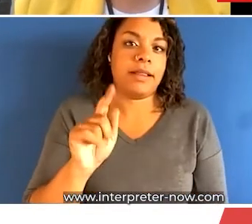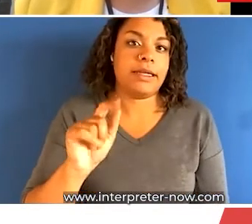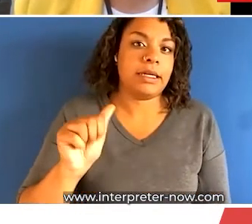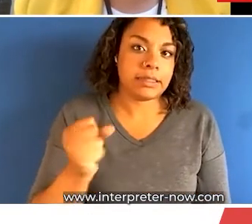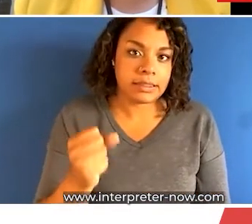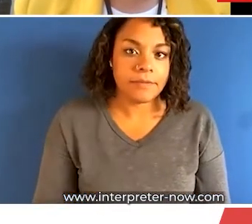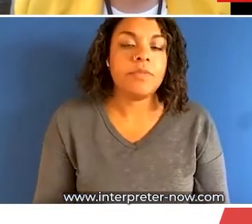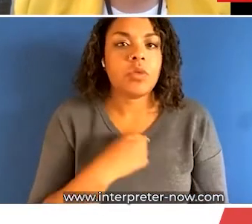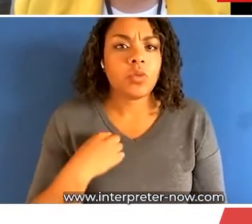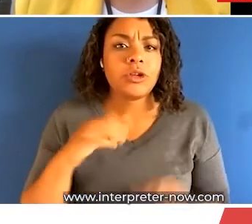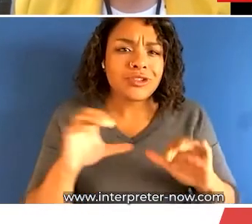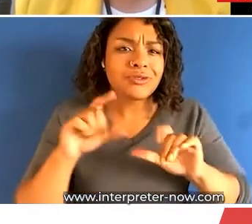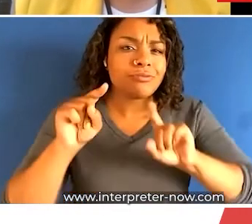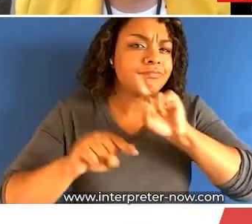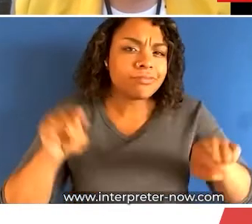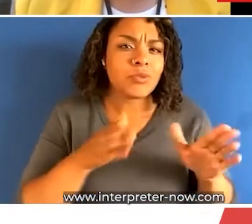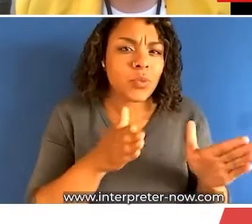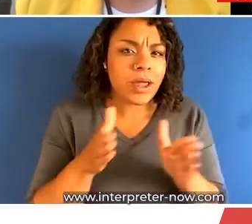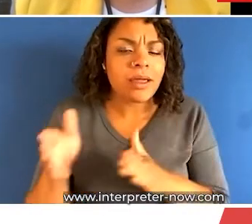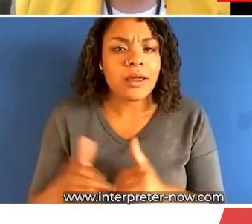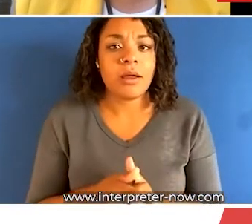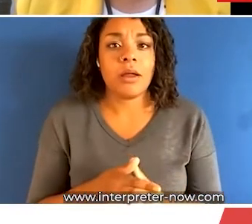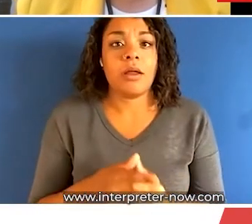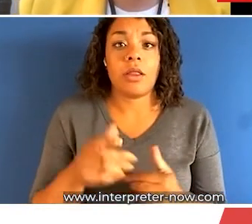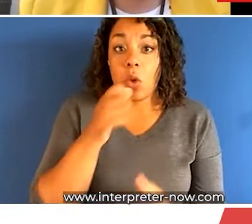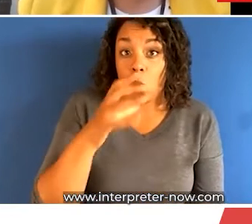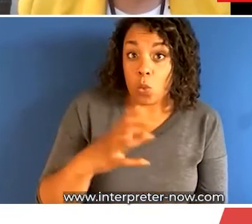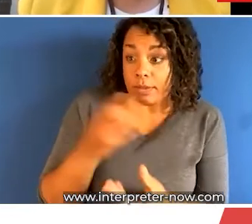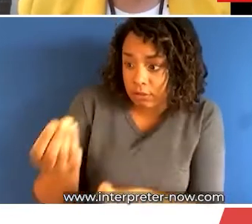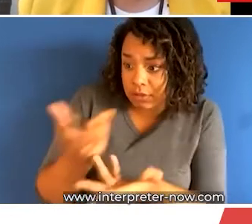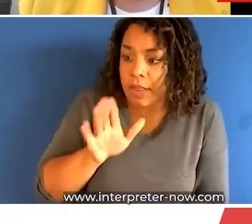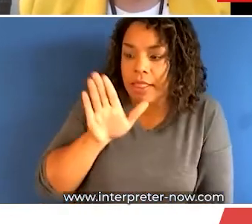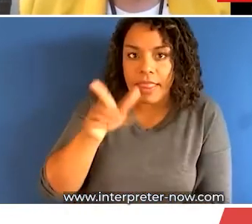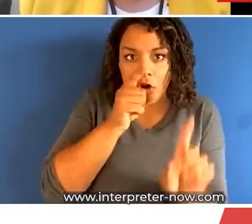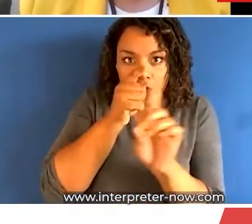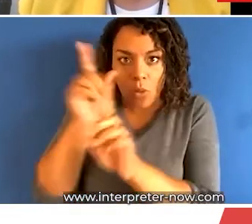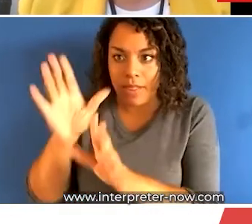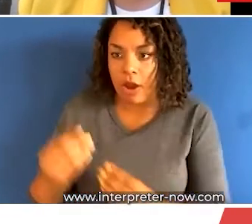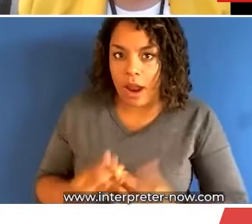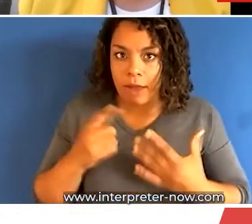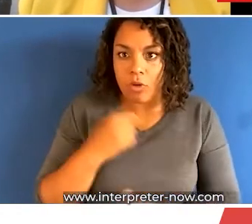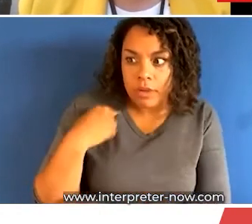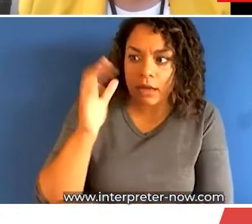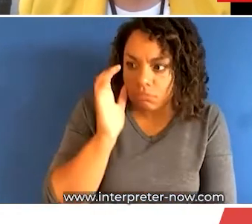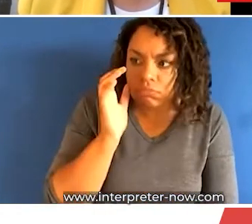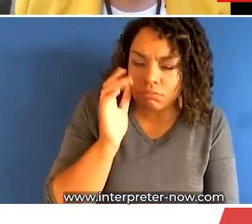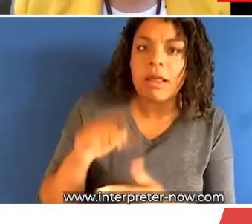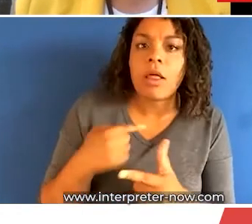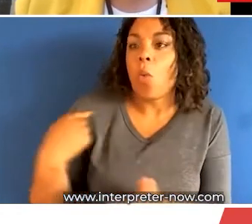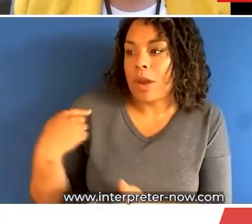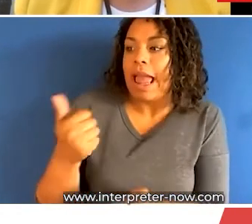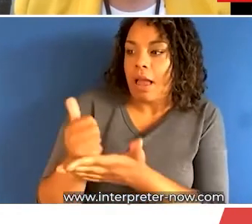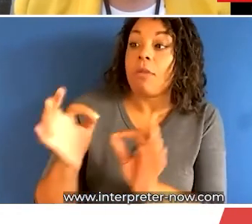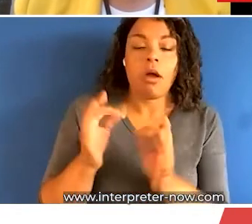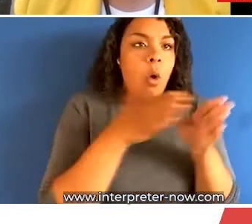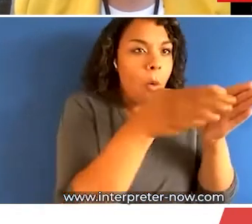a variety of ways. We really let the women tell us what their goals and aspirations are, and we help to open the